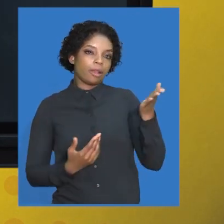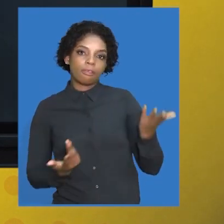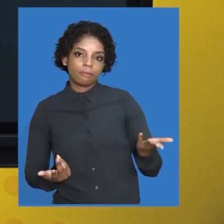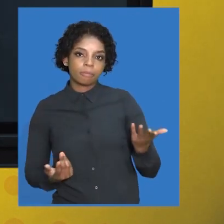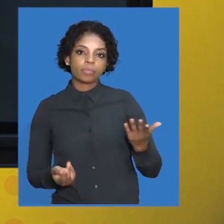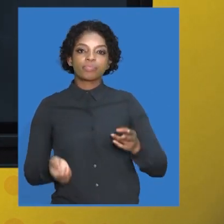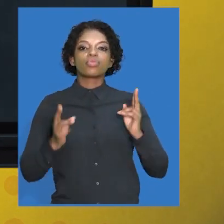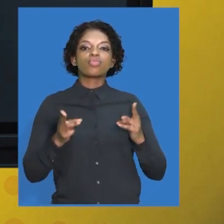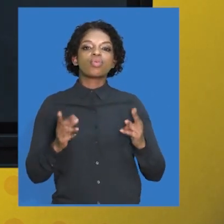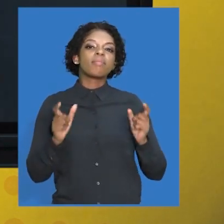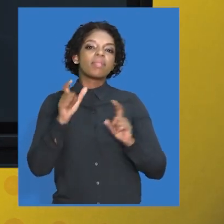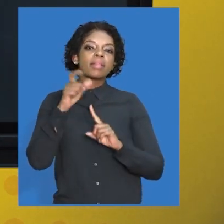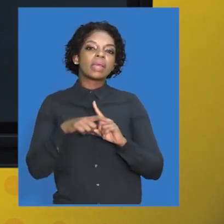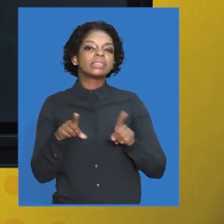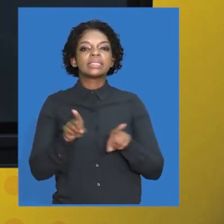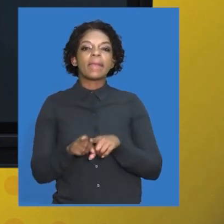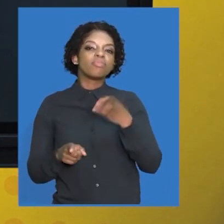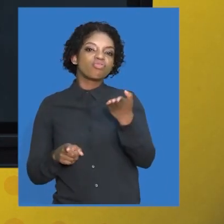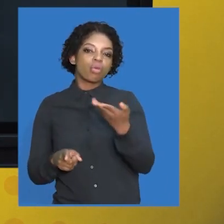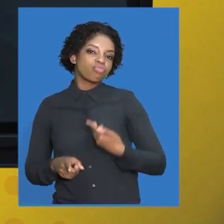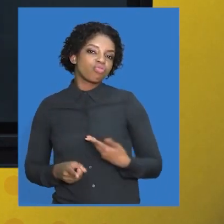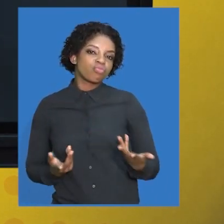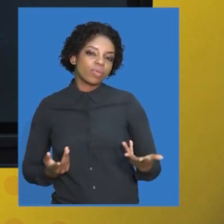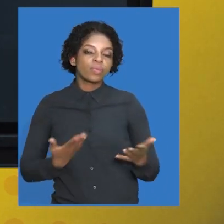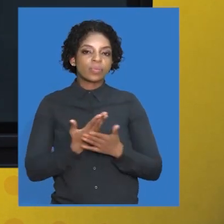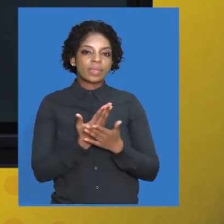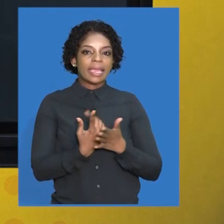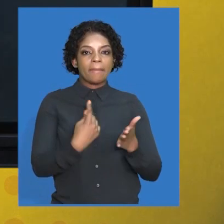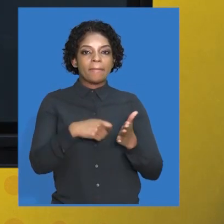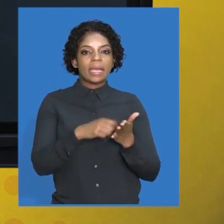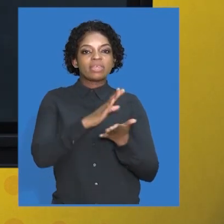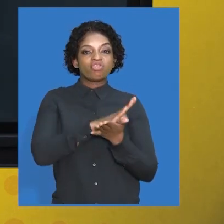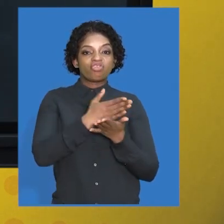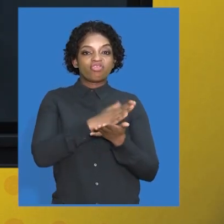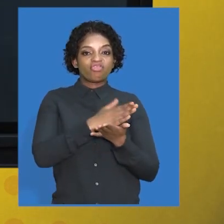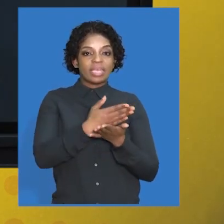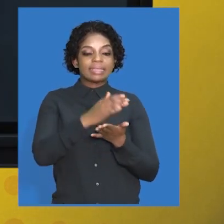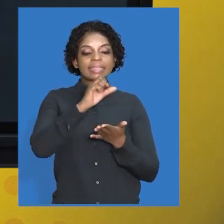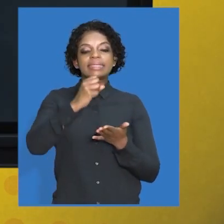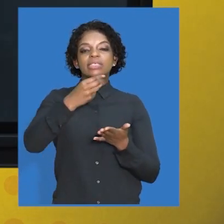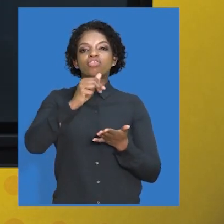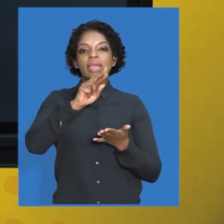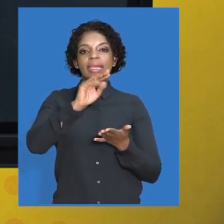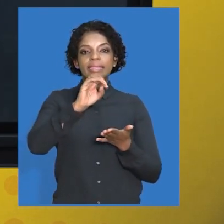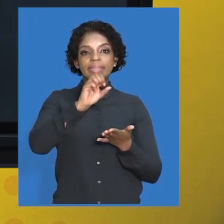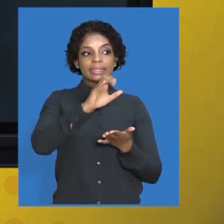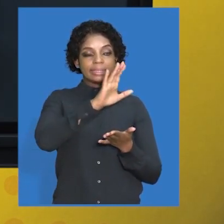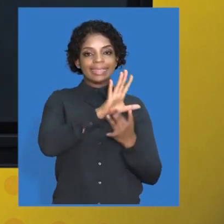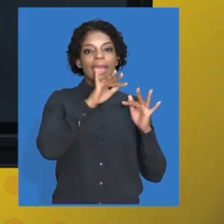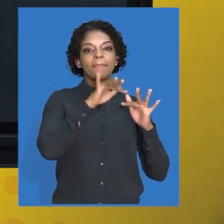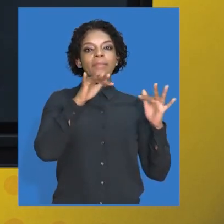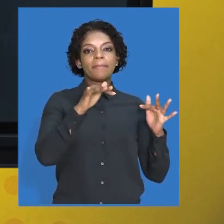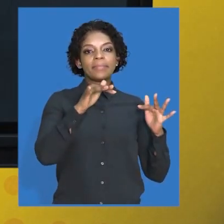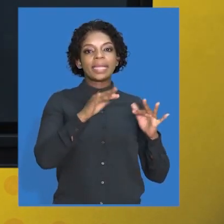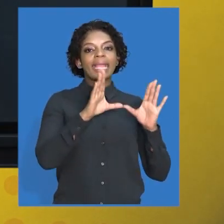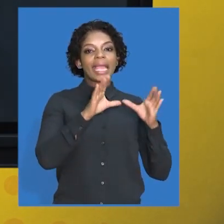person such as you or I, or an organization. They can buy shares in a public company, where a state-owned company is owned